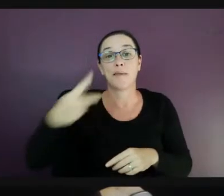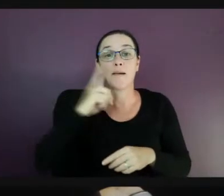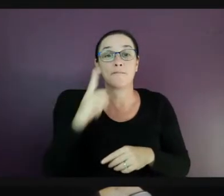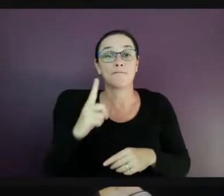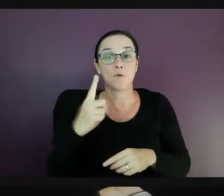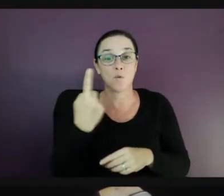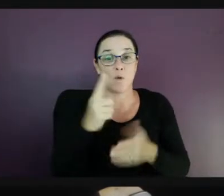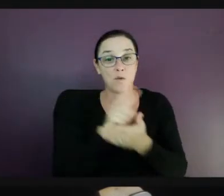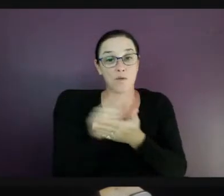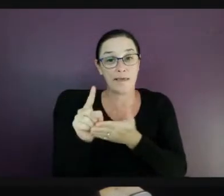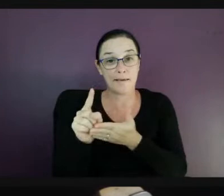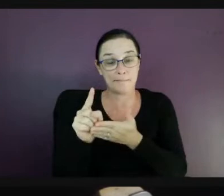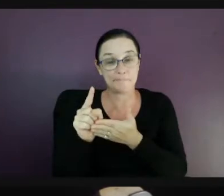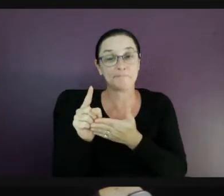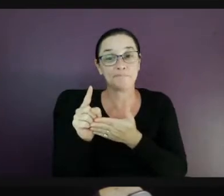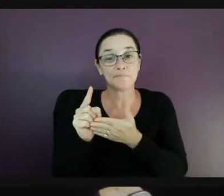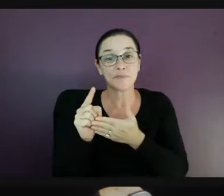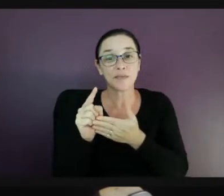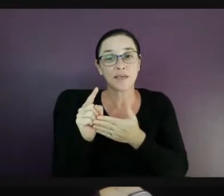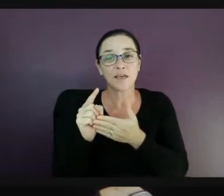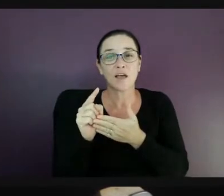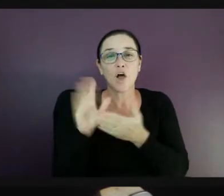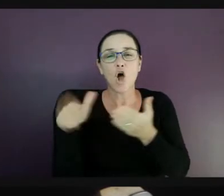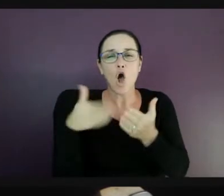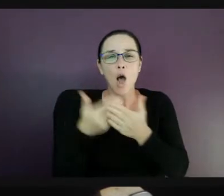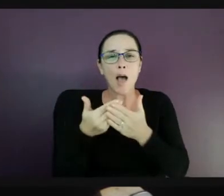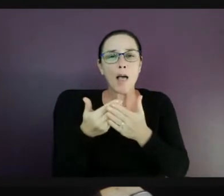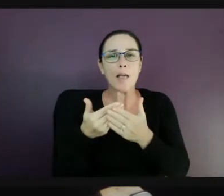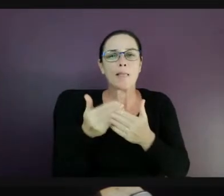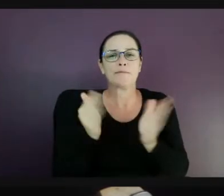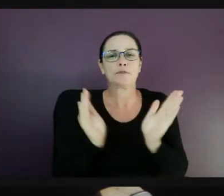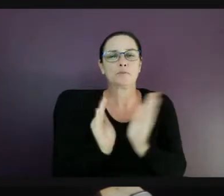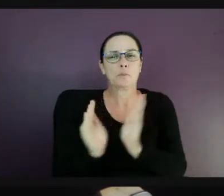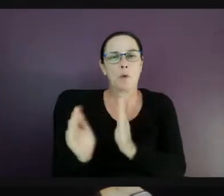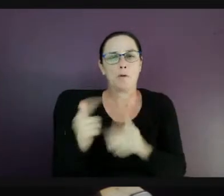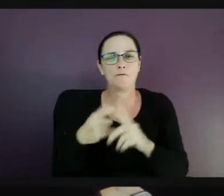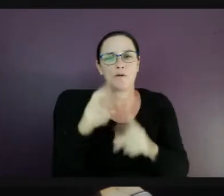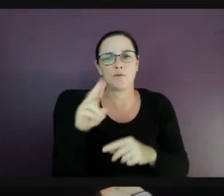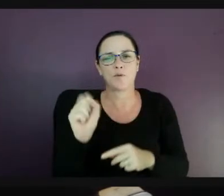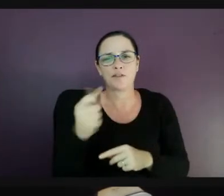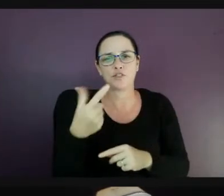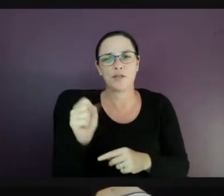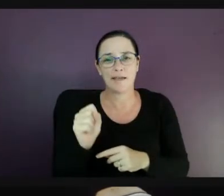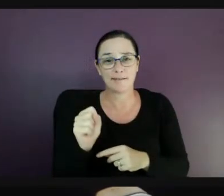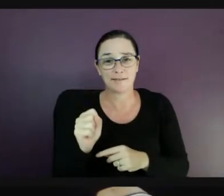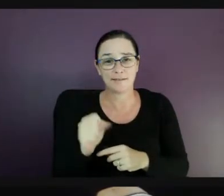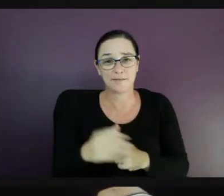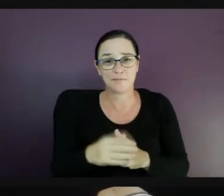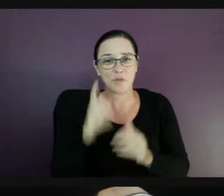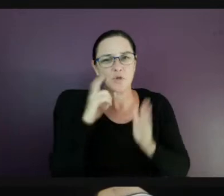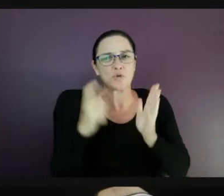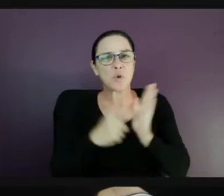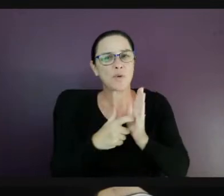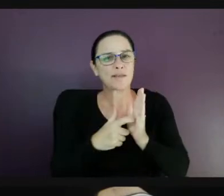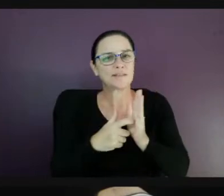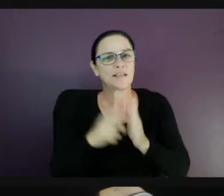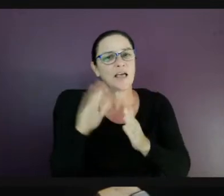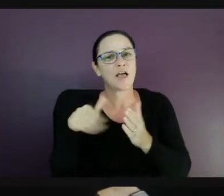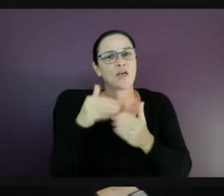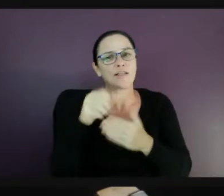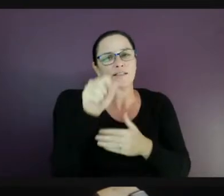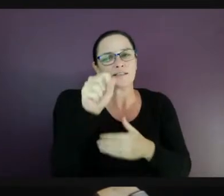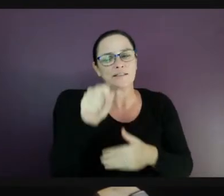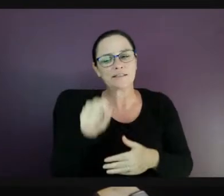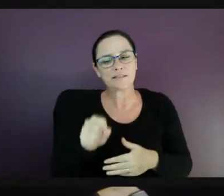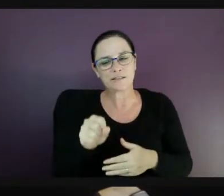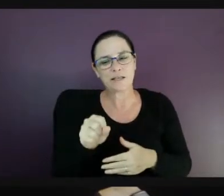week, counting all the small ones from the USGS. And note once again that we have this big cloud southwest of